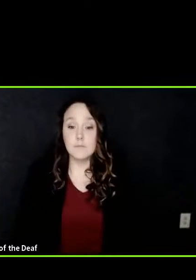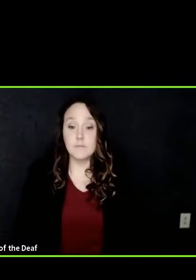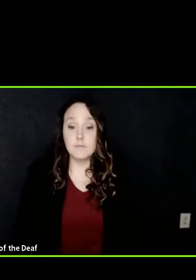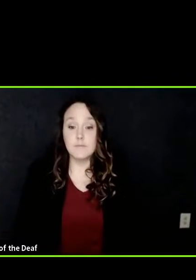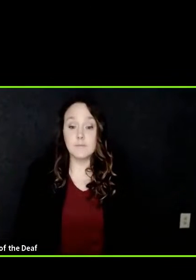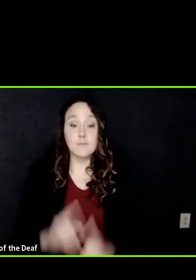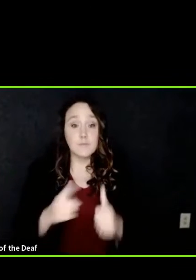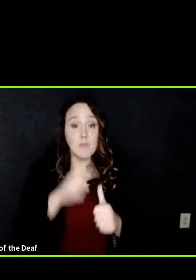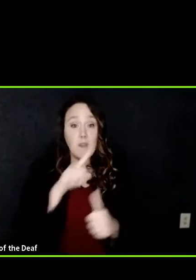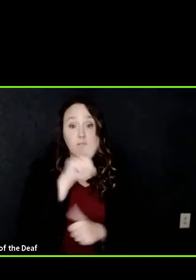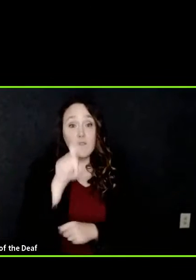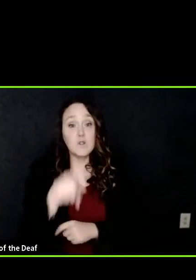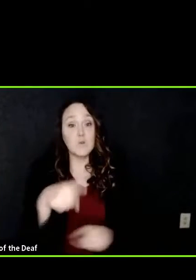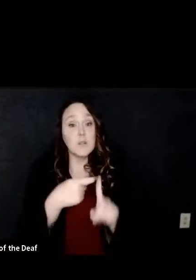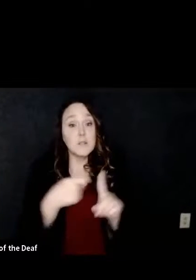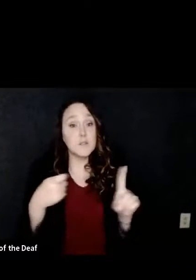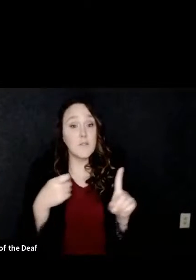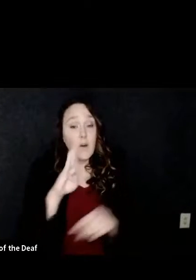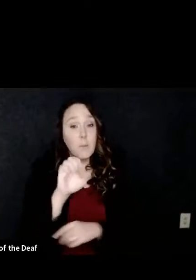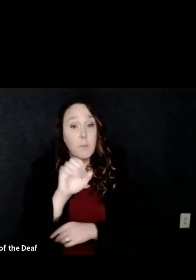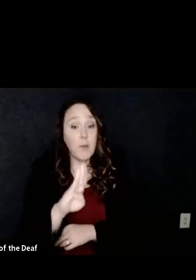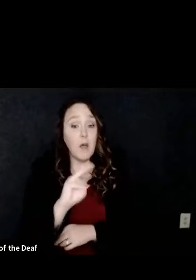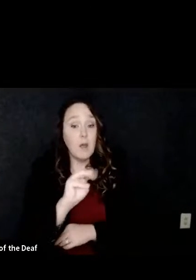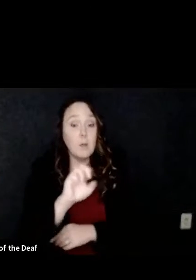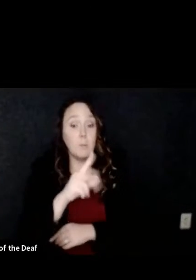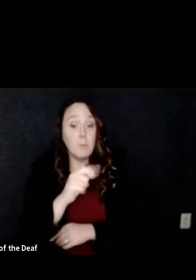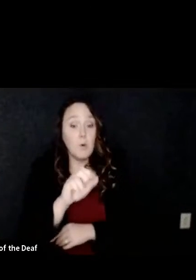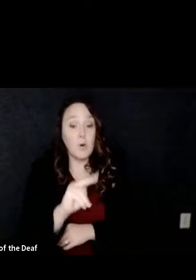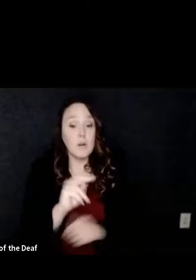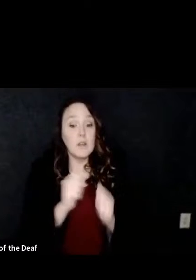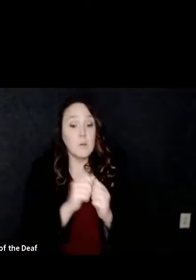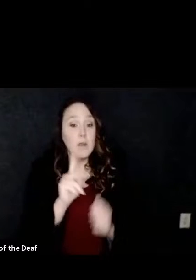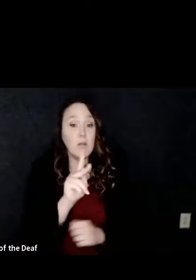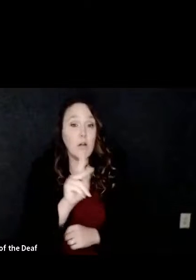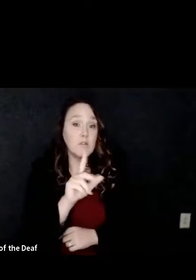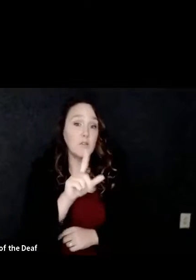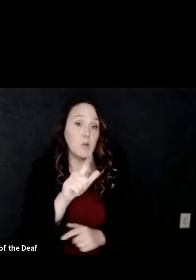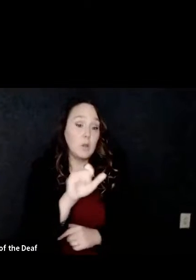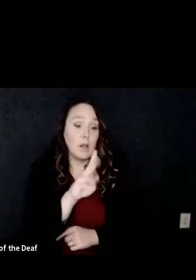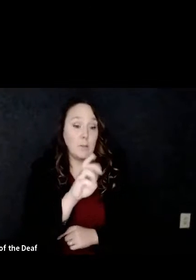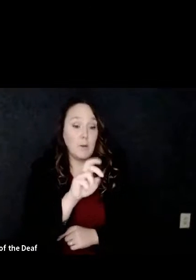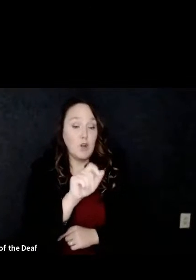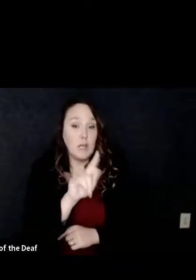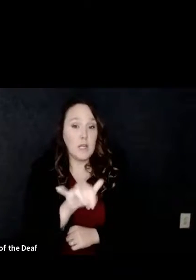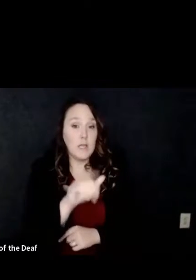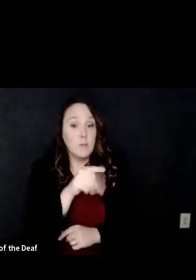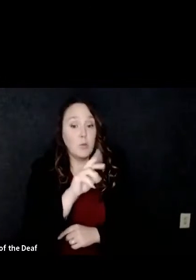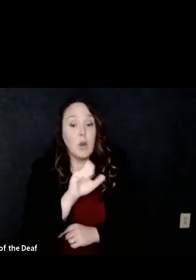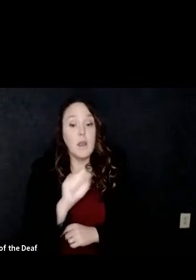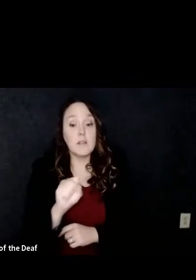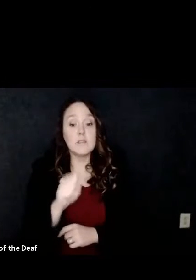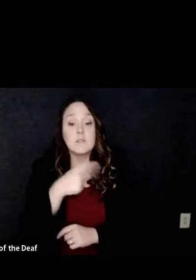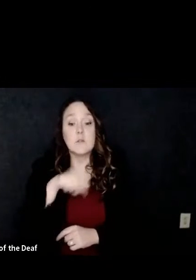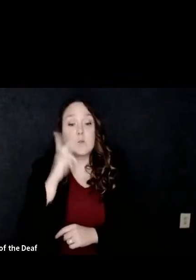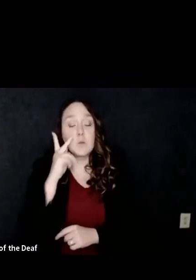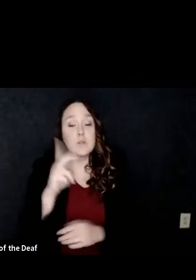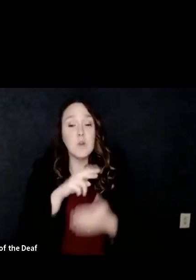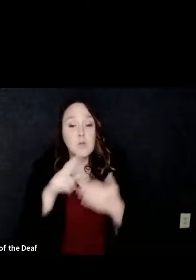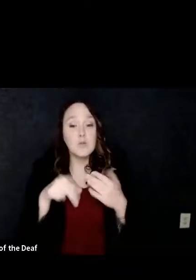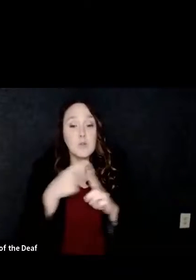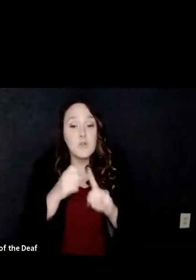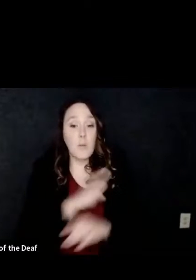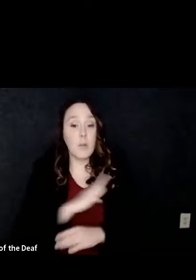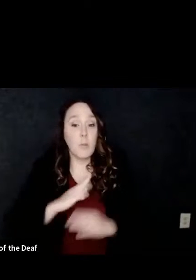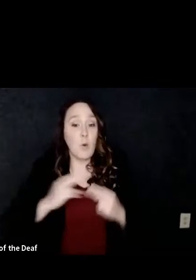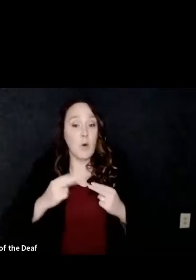All right, the first question we have is from Bob Morgan with Knoxville Liberty Press. We saw the survey results from the Board of Health meeting last night. How